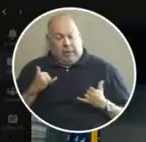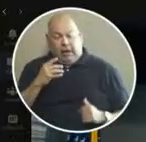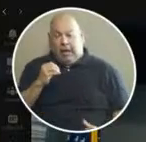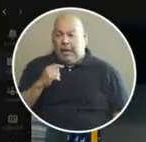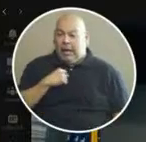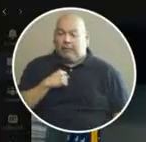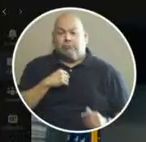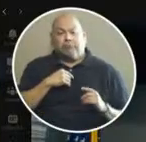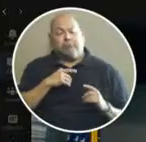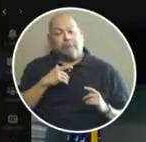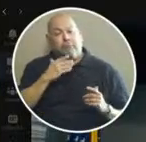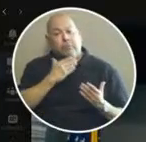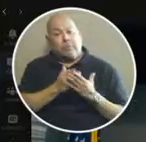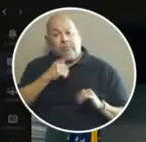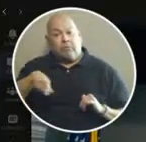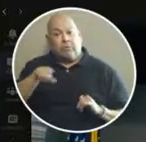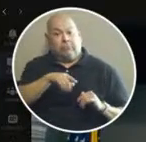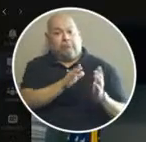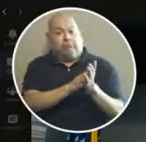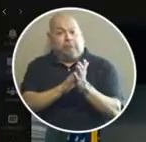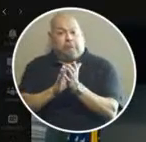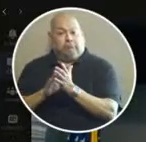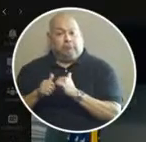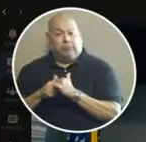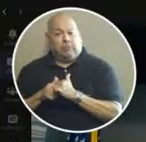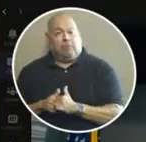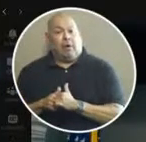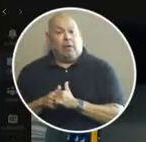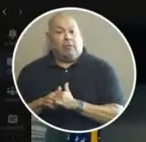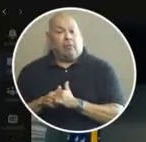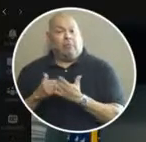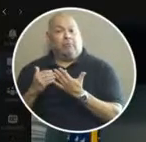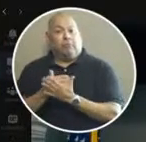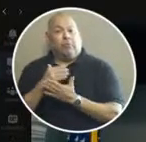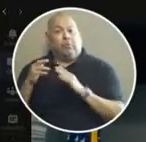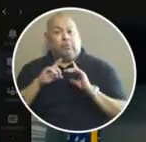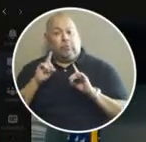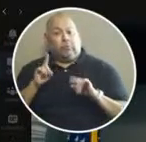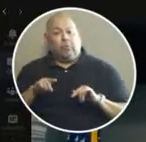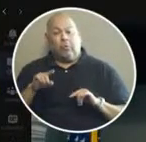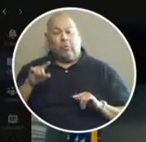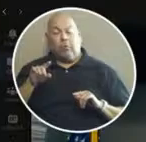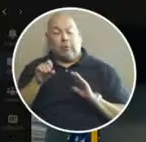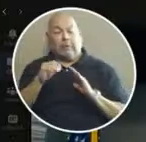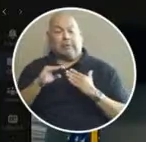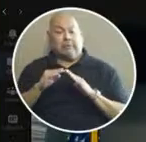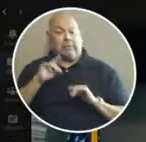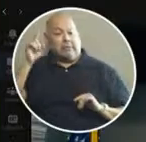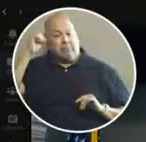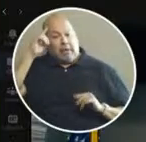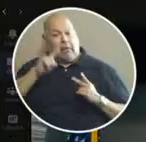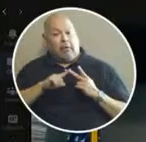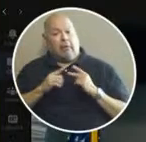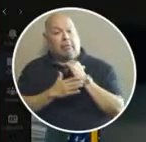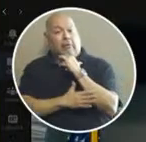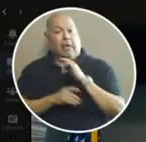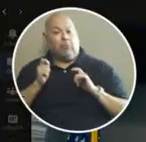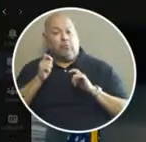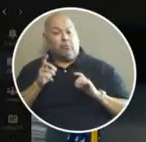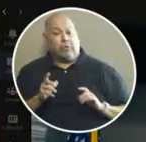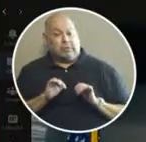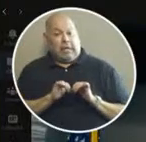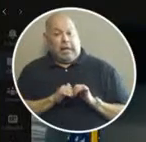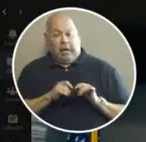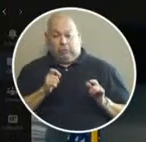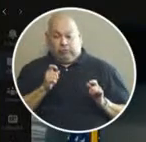and I applaud each and every one of you for following those orders. As Mayor Margot mentioned and Judge Samaniego, the only way